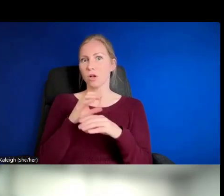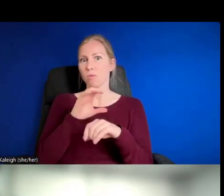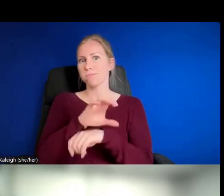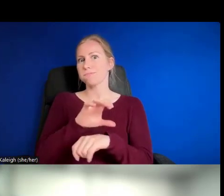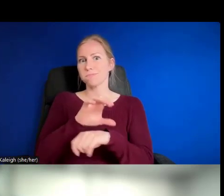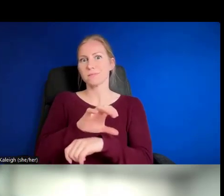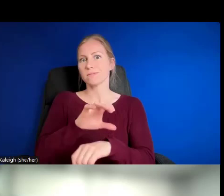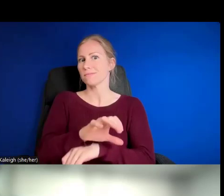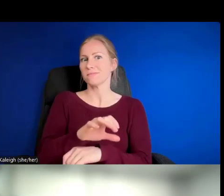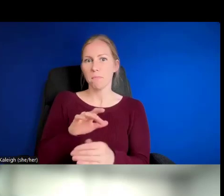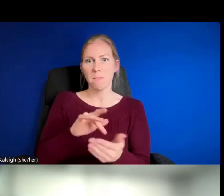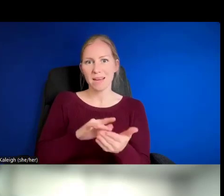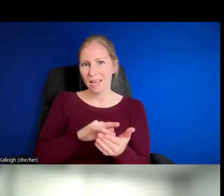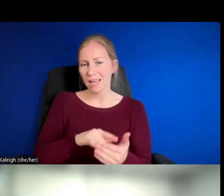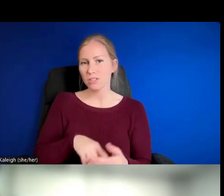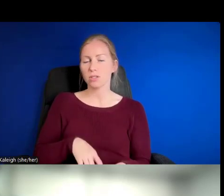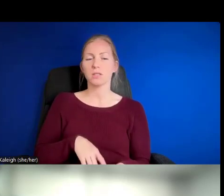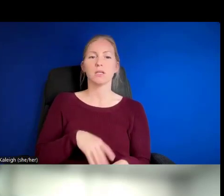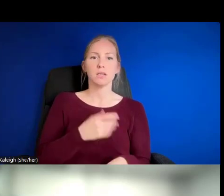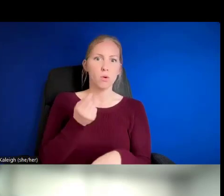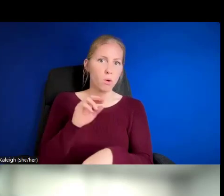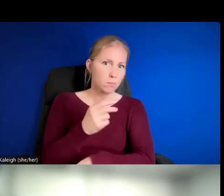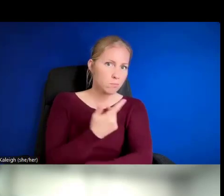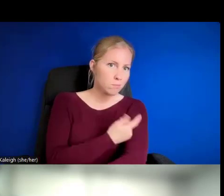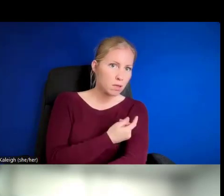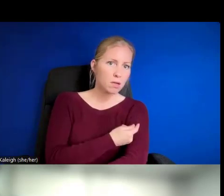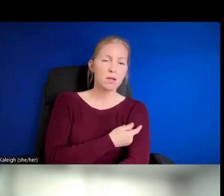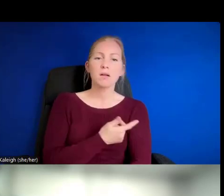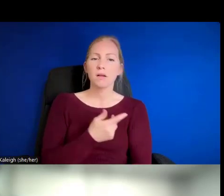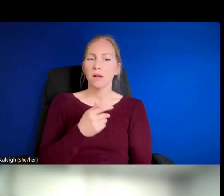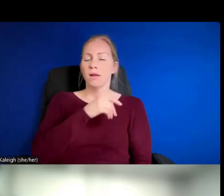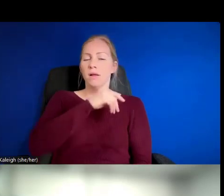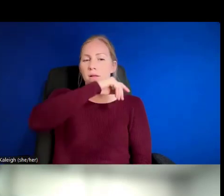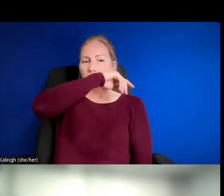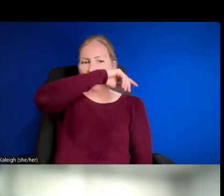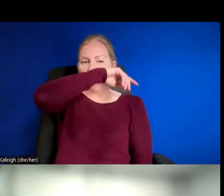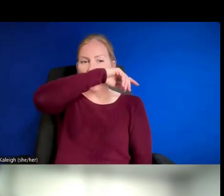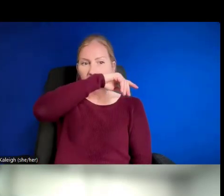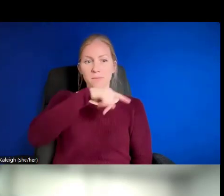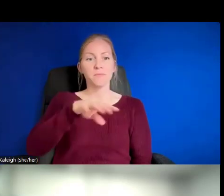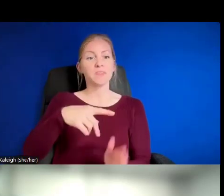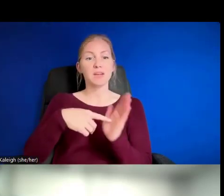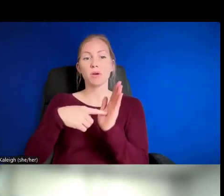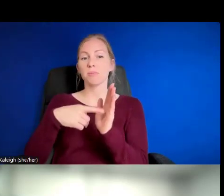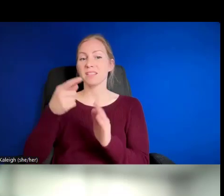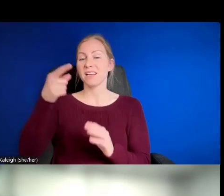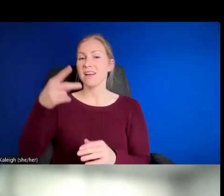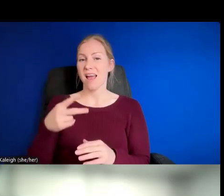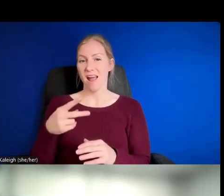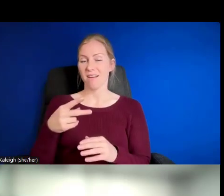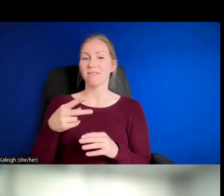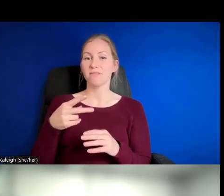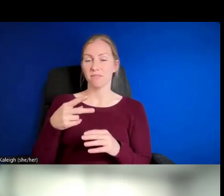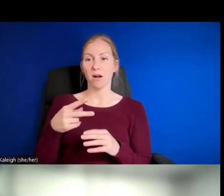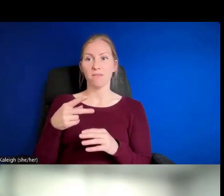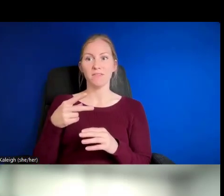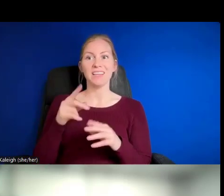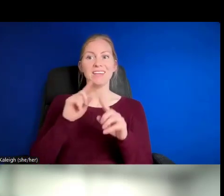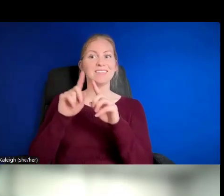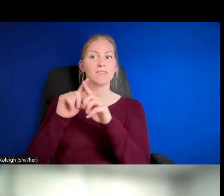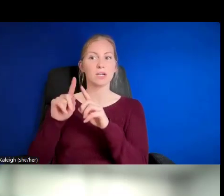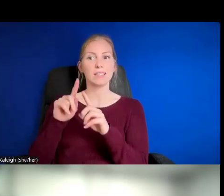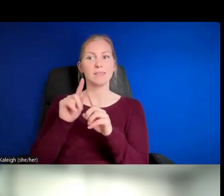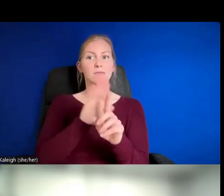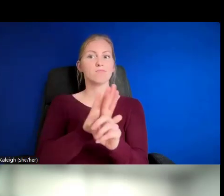involuntary medication restraints in this period, and represented half of the unique patients receiving medication